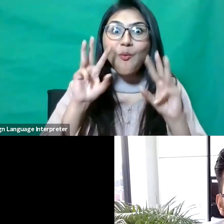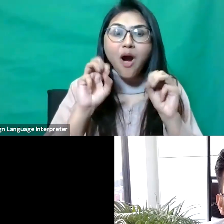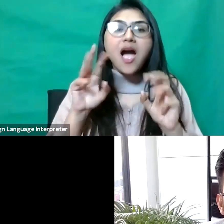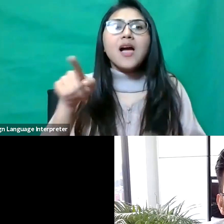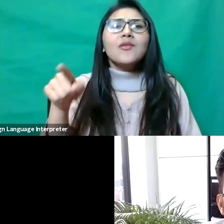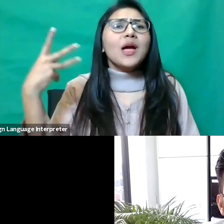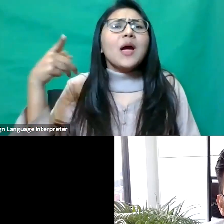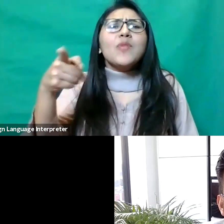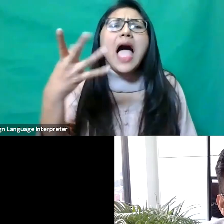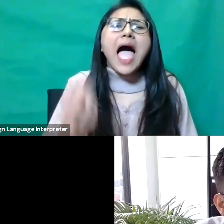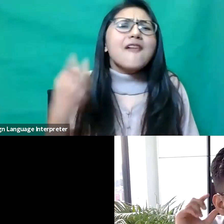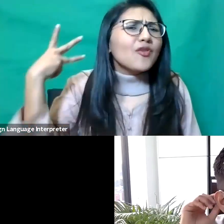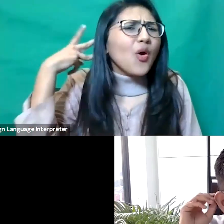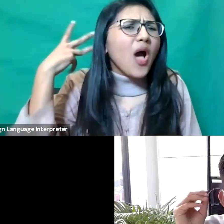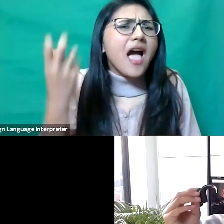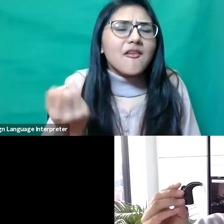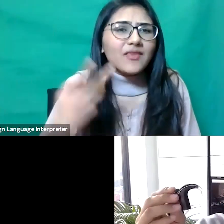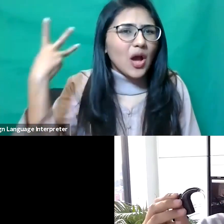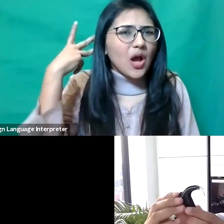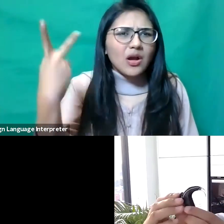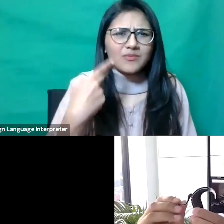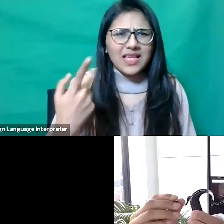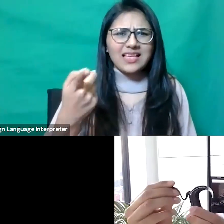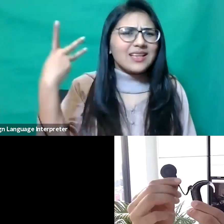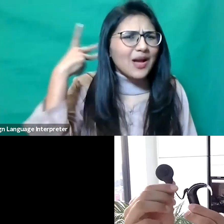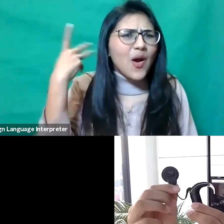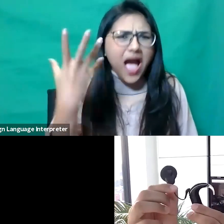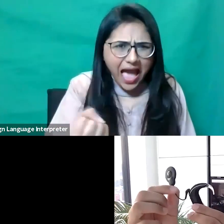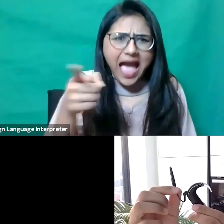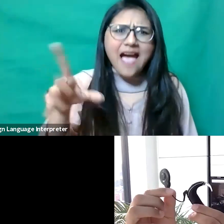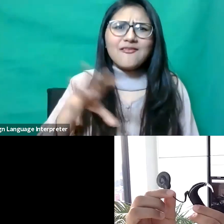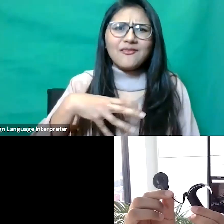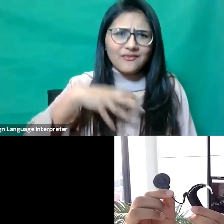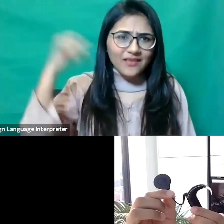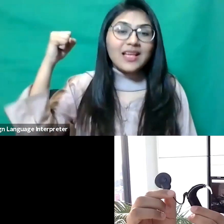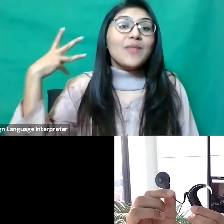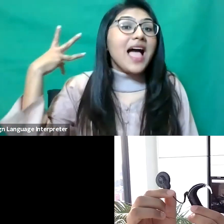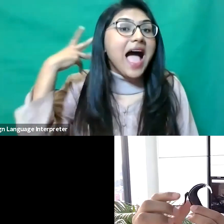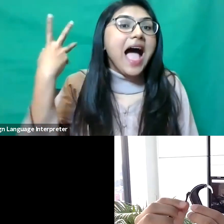cochlear implant do you have? Because I don't think I have that option. Yeah, so it's a nucleus 7.